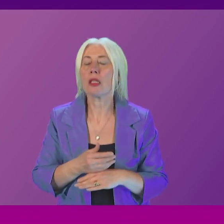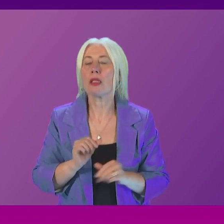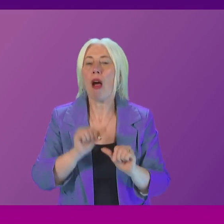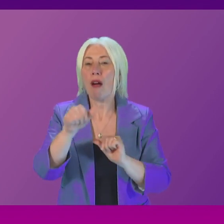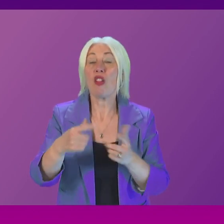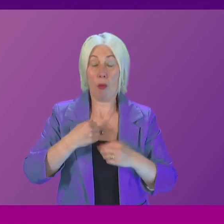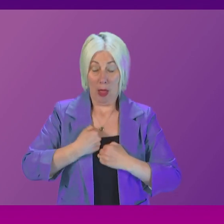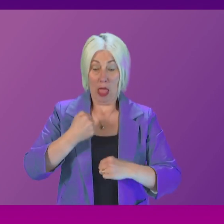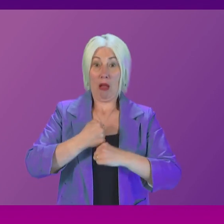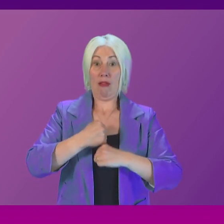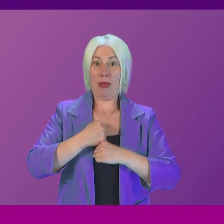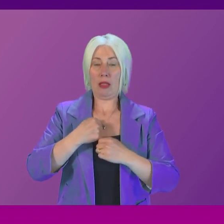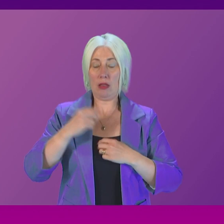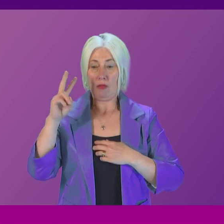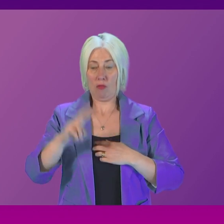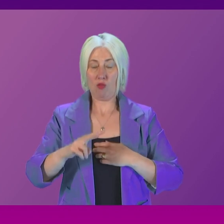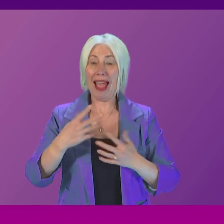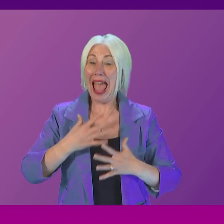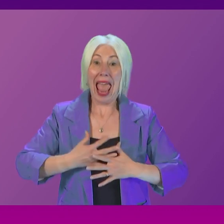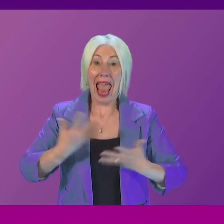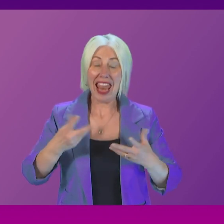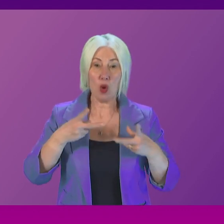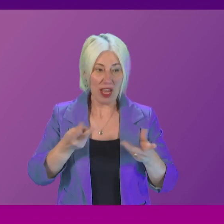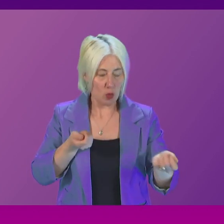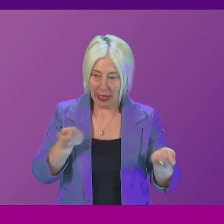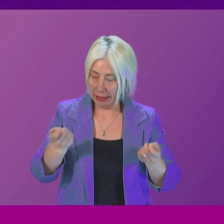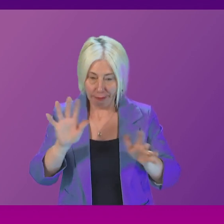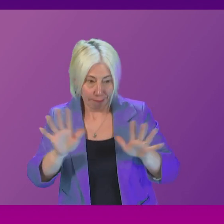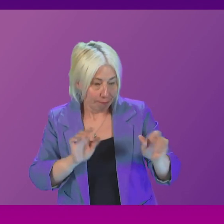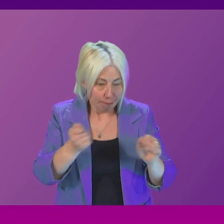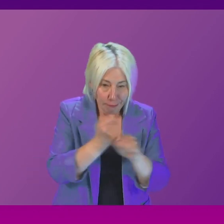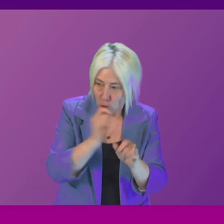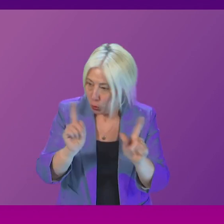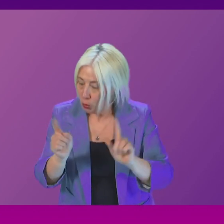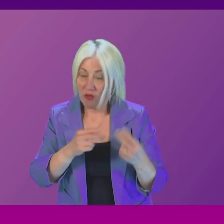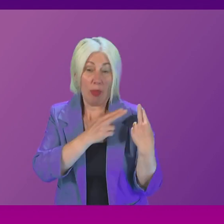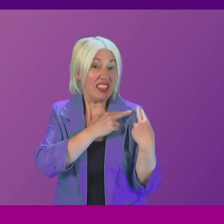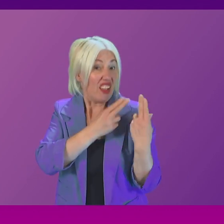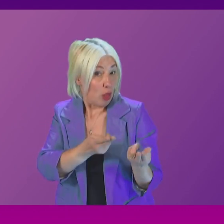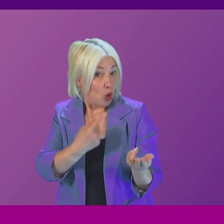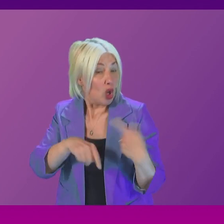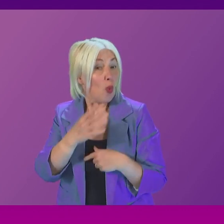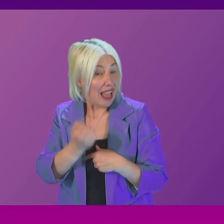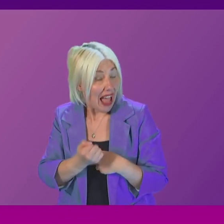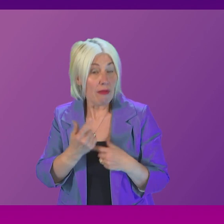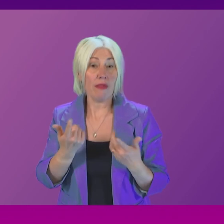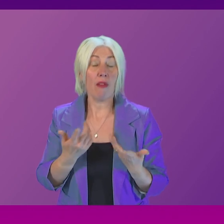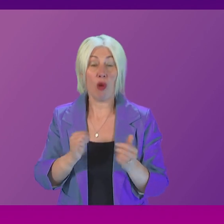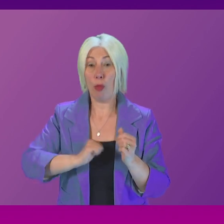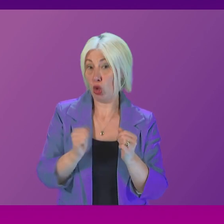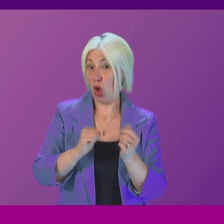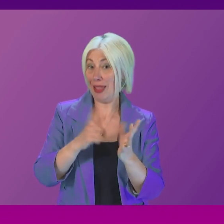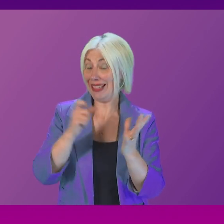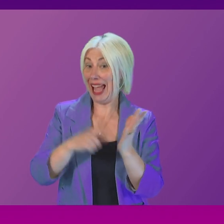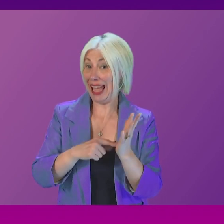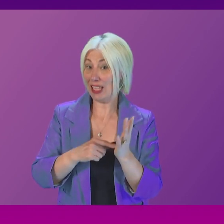from a government perspective, whatever levers we have in respect to the devolution settlement, the Scotland Act, we will